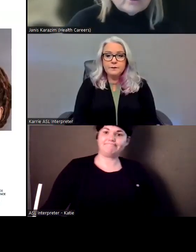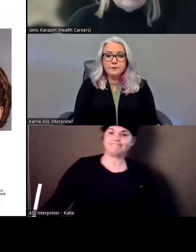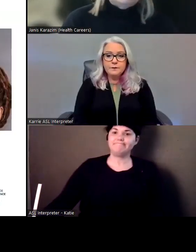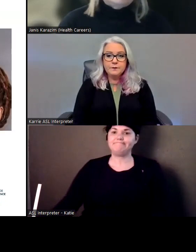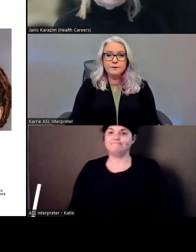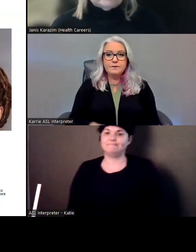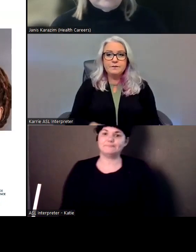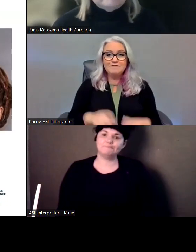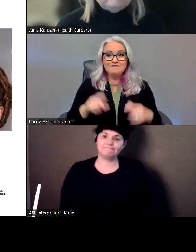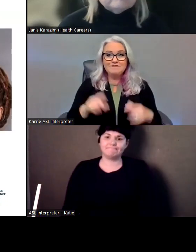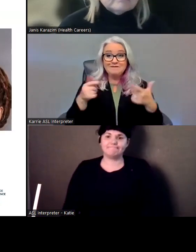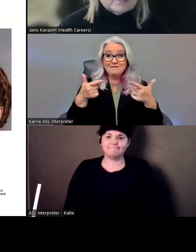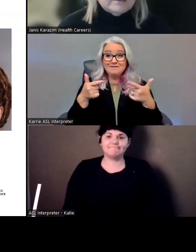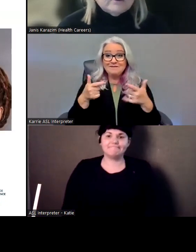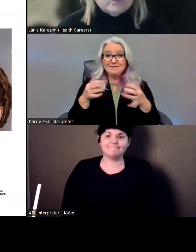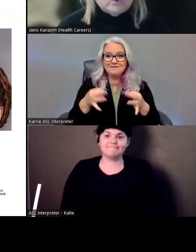So what